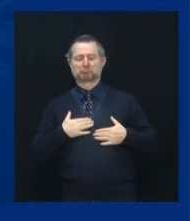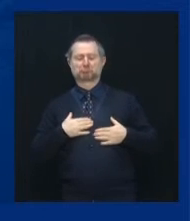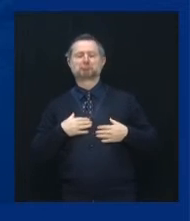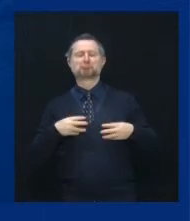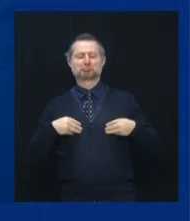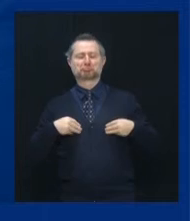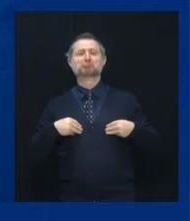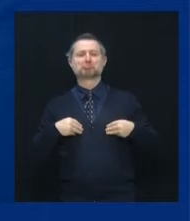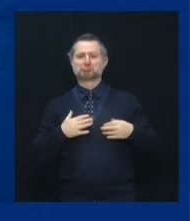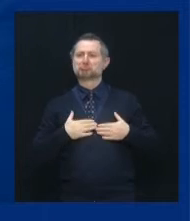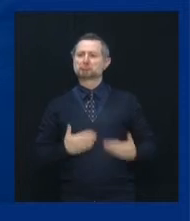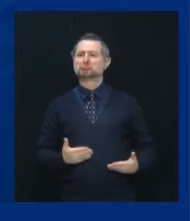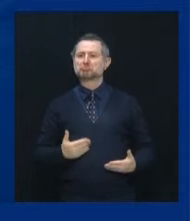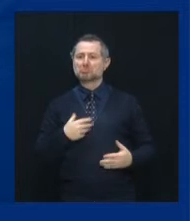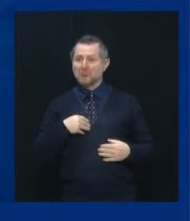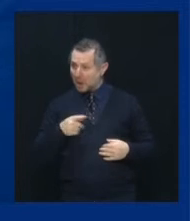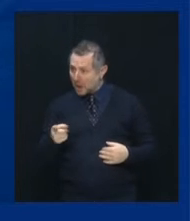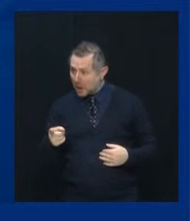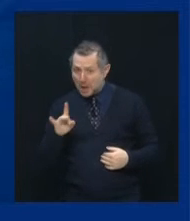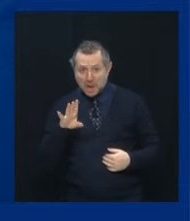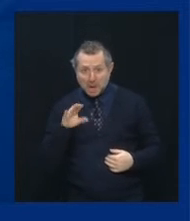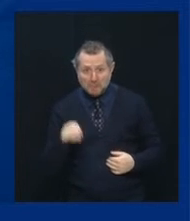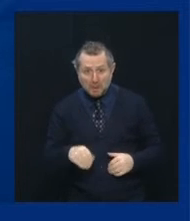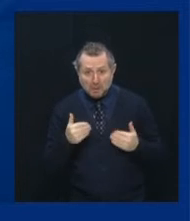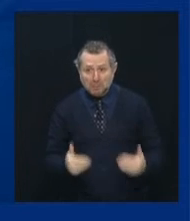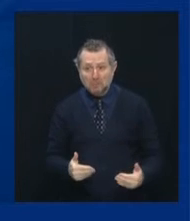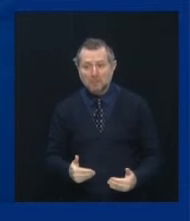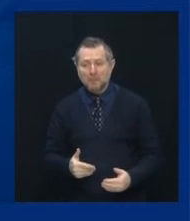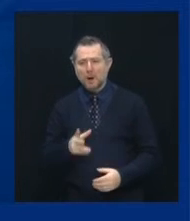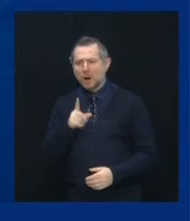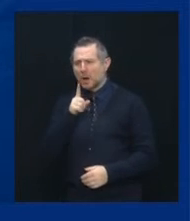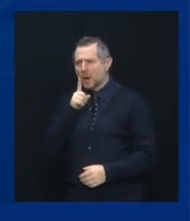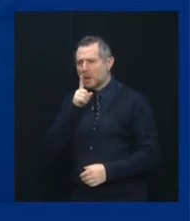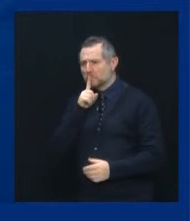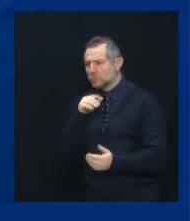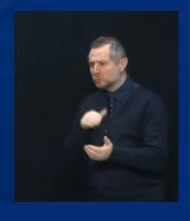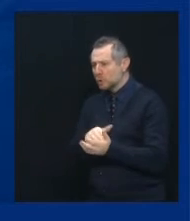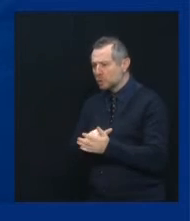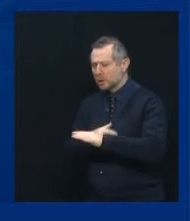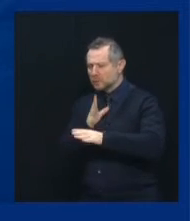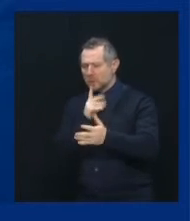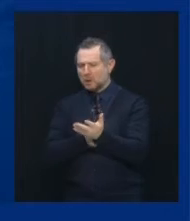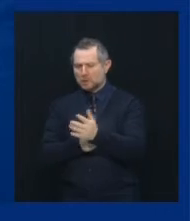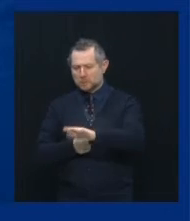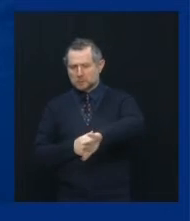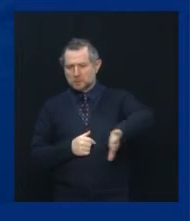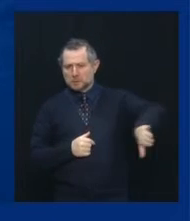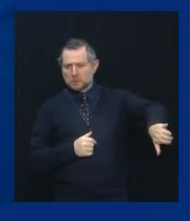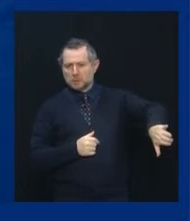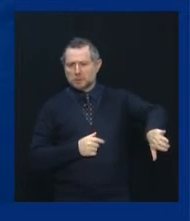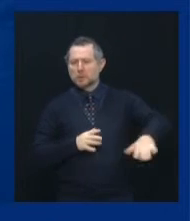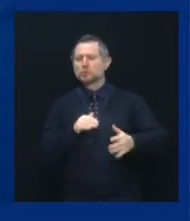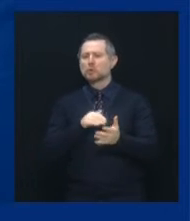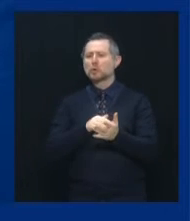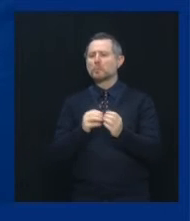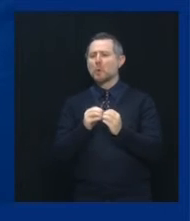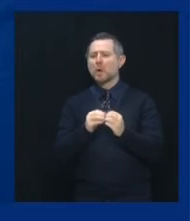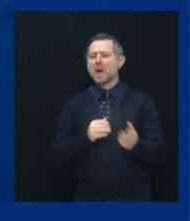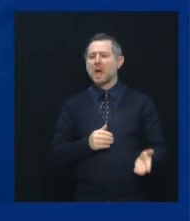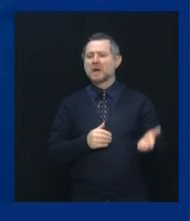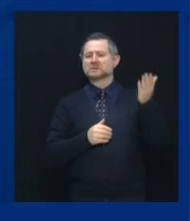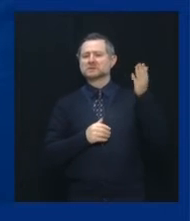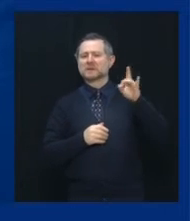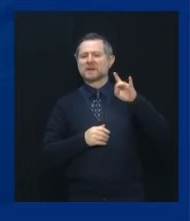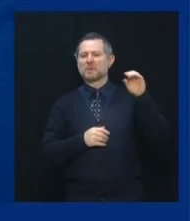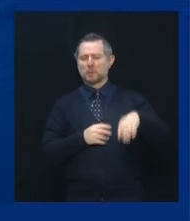way, hospital staff without doctors, and doctors are an even higher percentage. So the